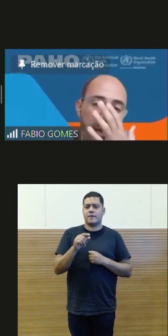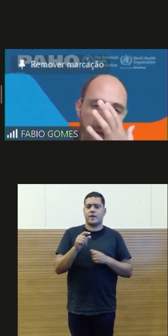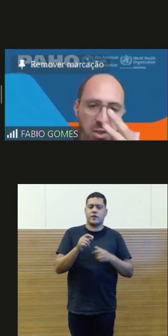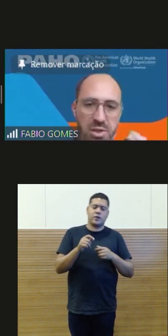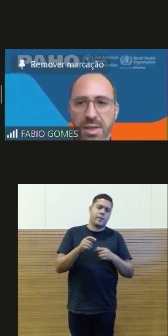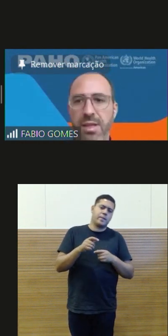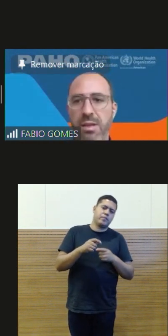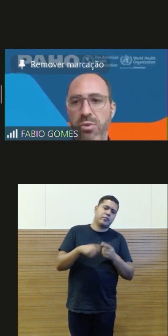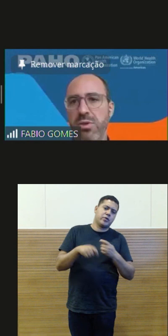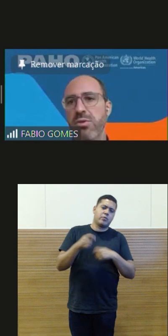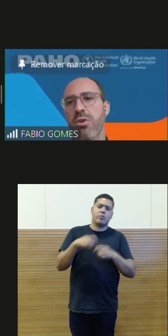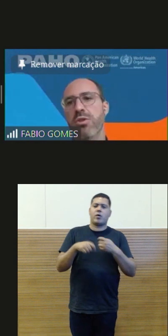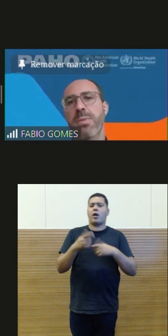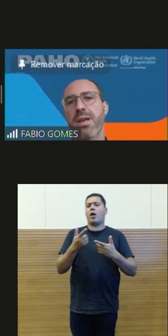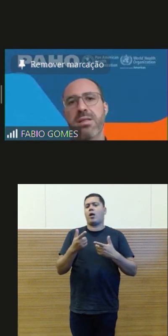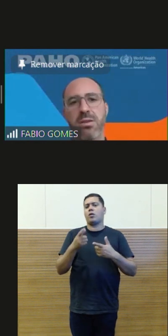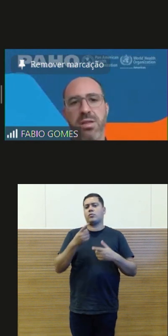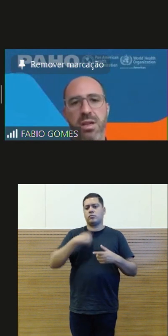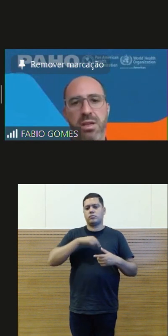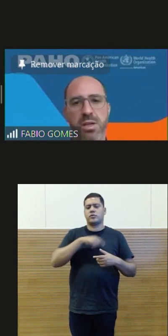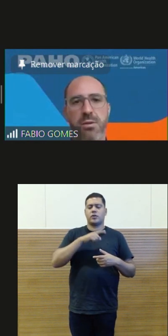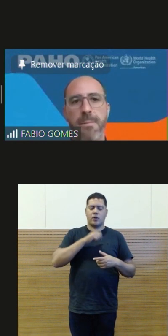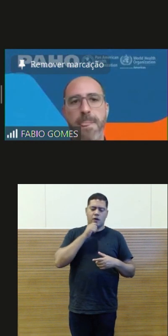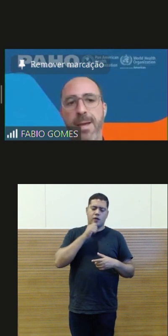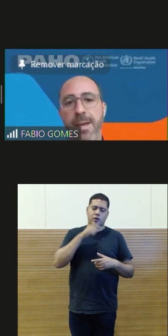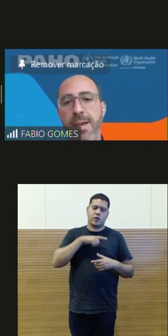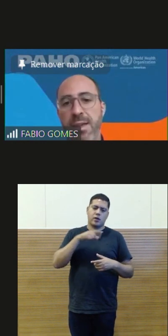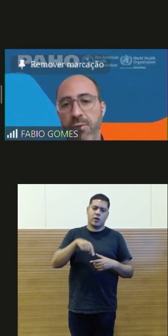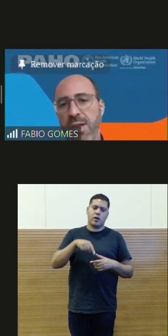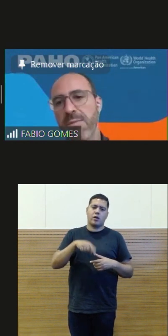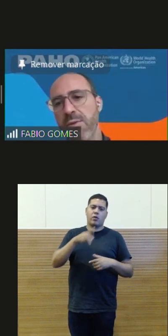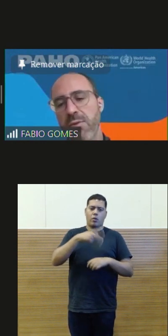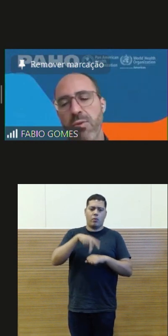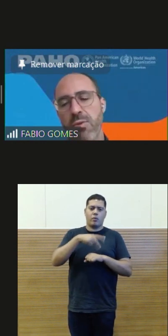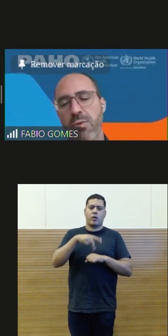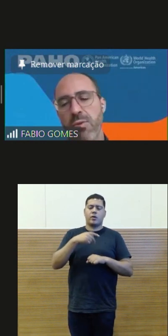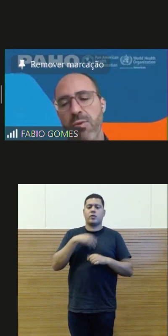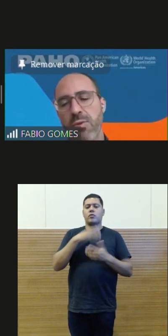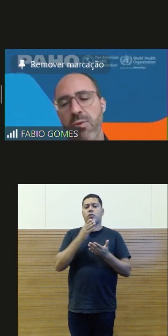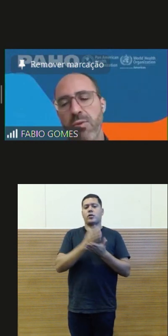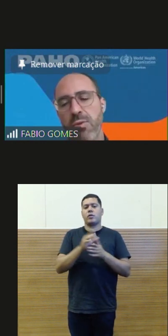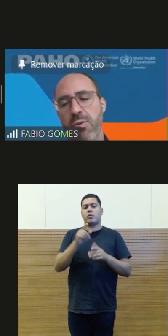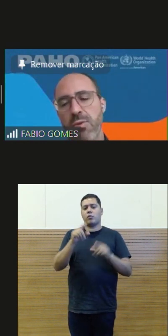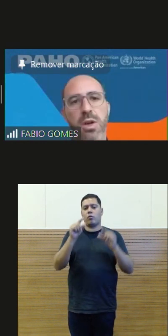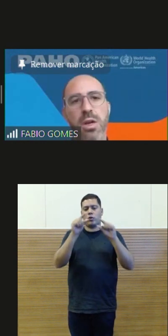breaking the status quo of unregulated market that we have in many countries in our region.